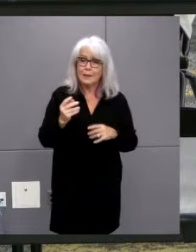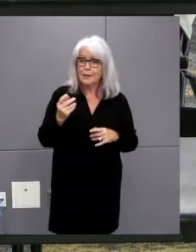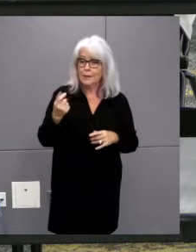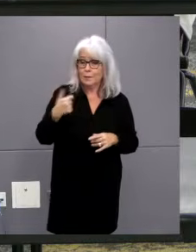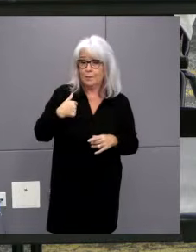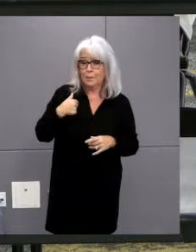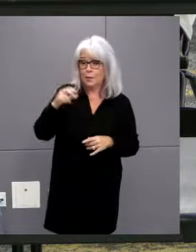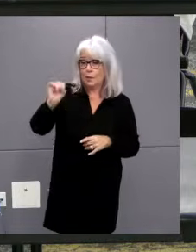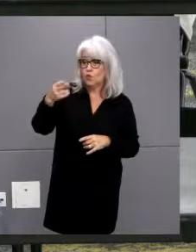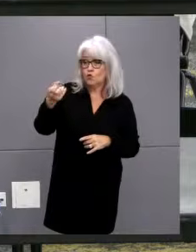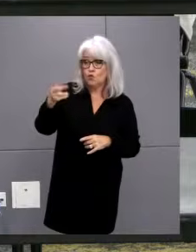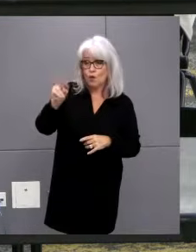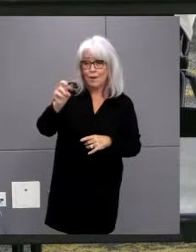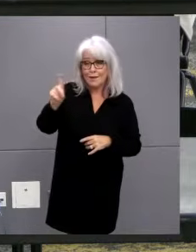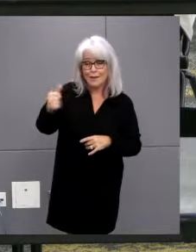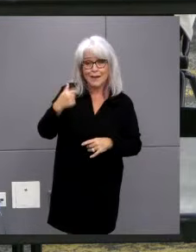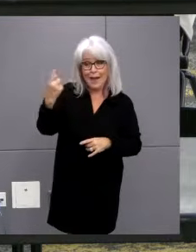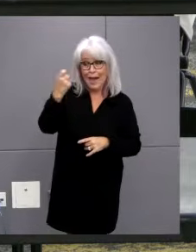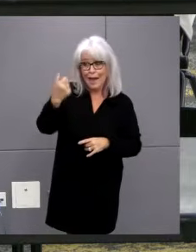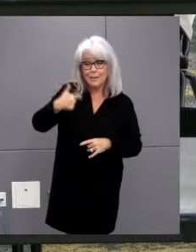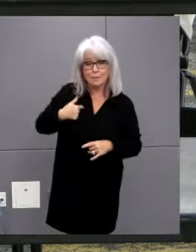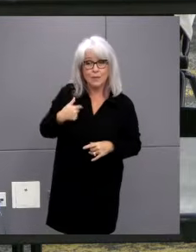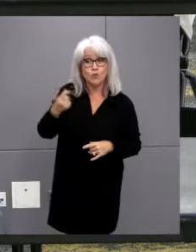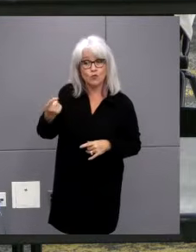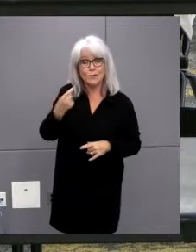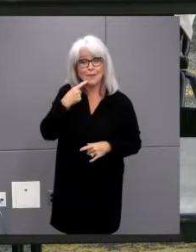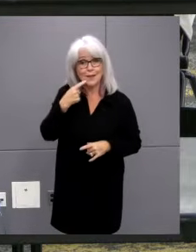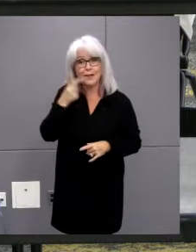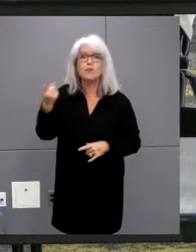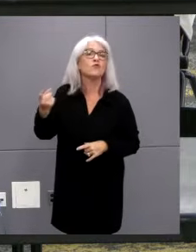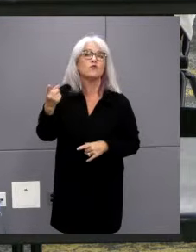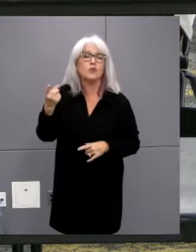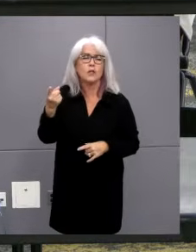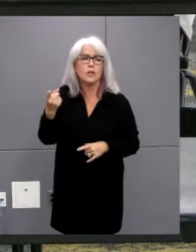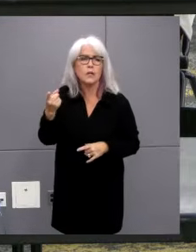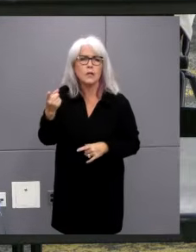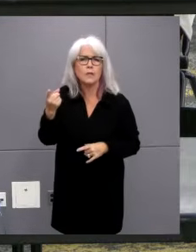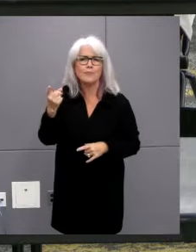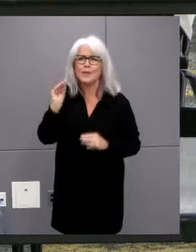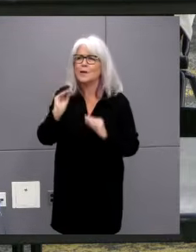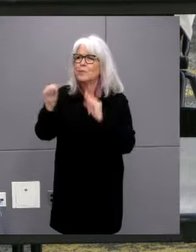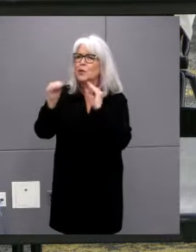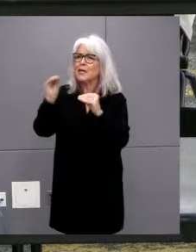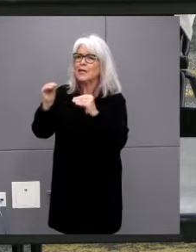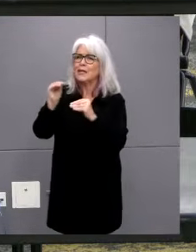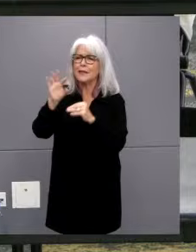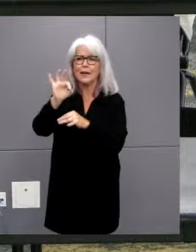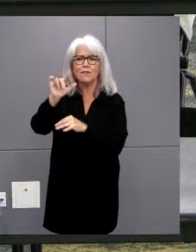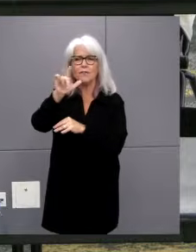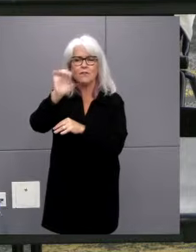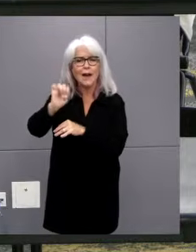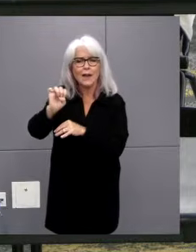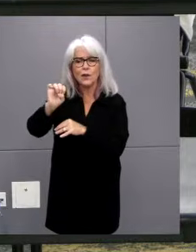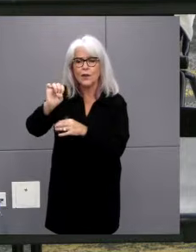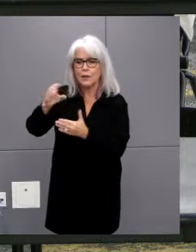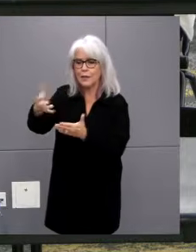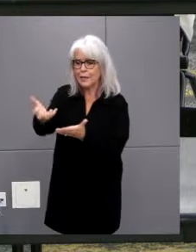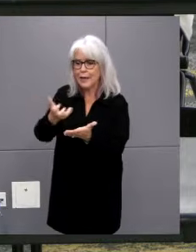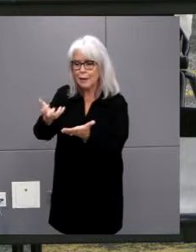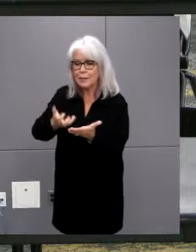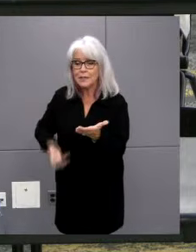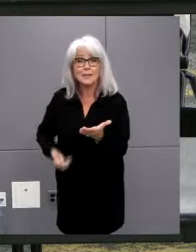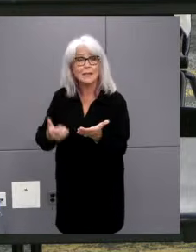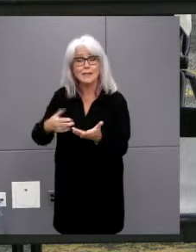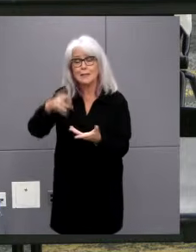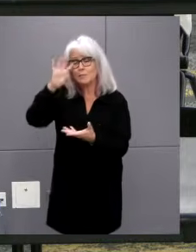well. And Shonda even asked me, she had said that she put in, filing cabinets or something for us, because I said it's a pain in the butt to take